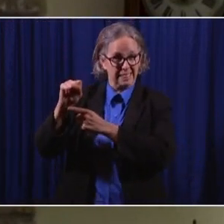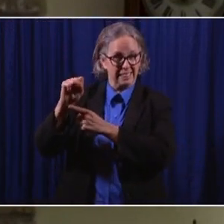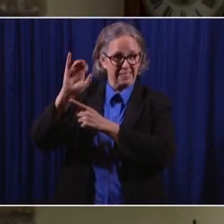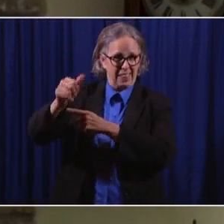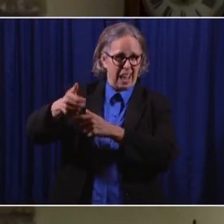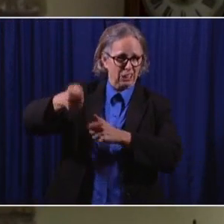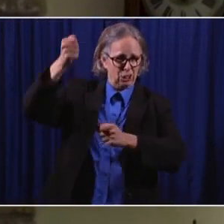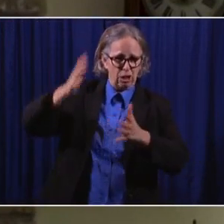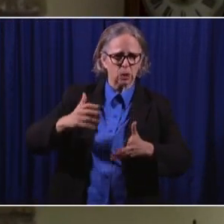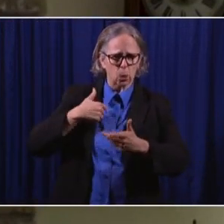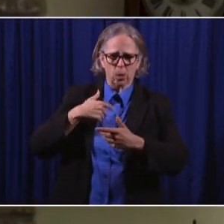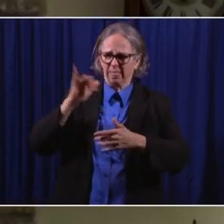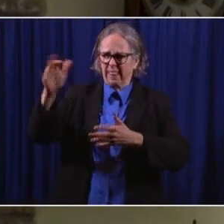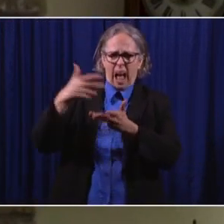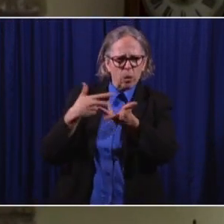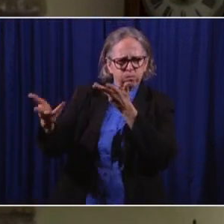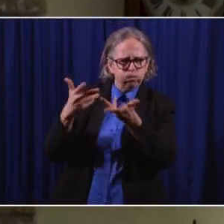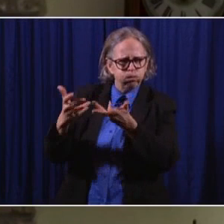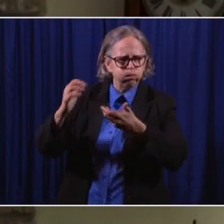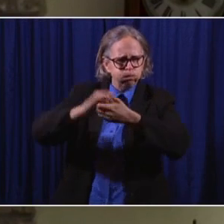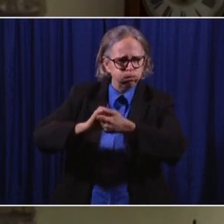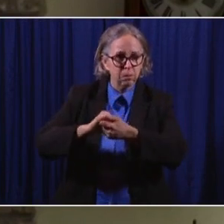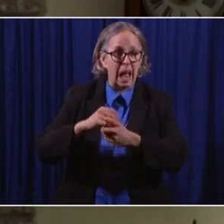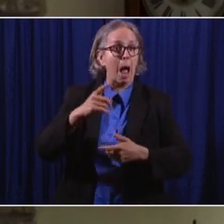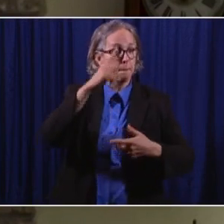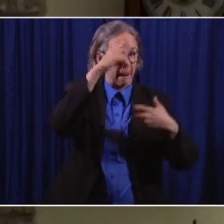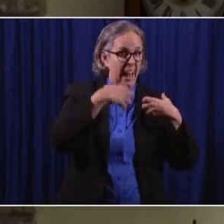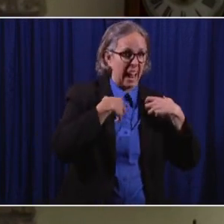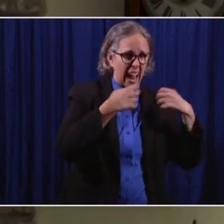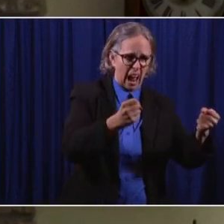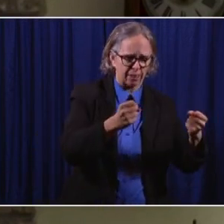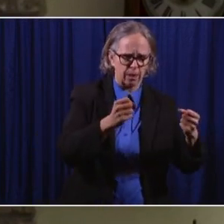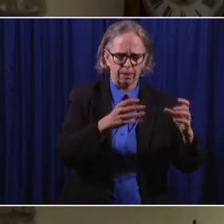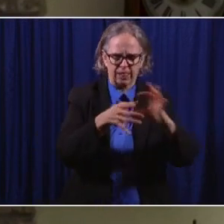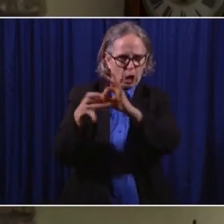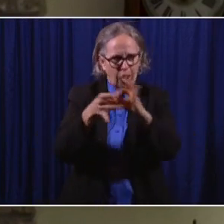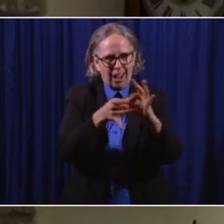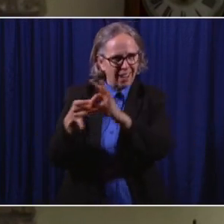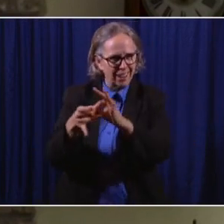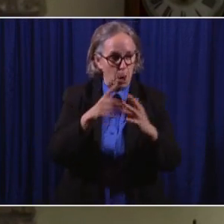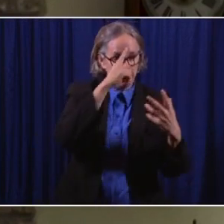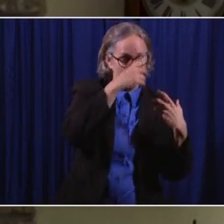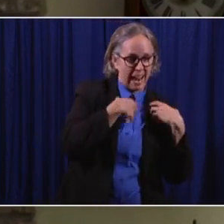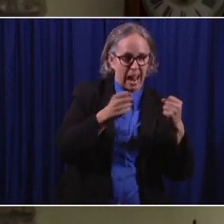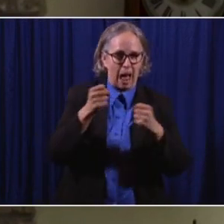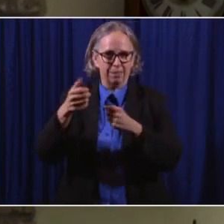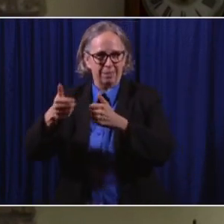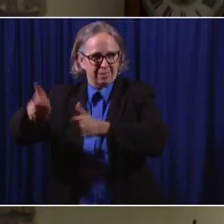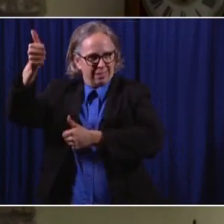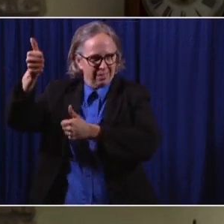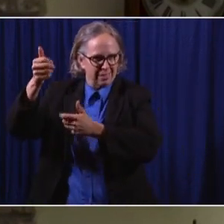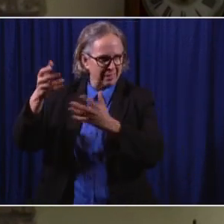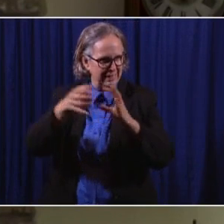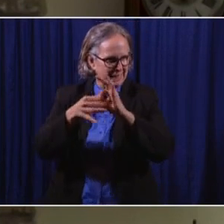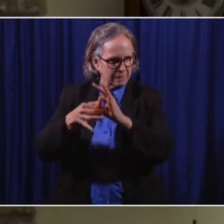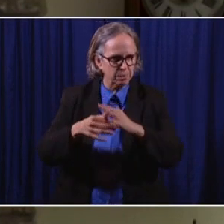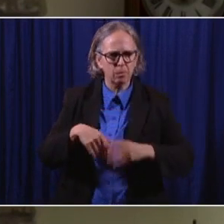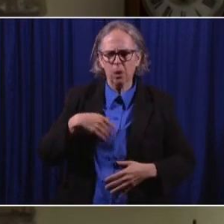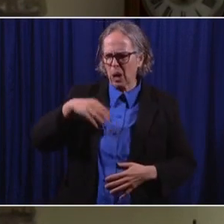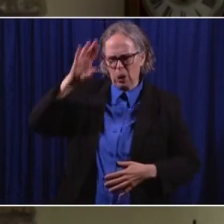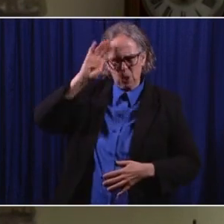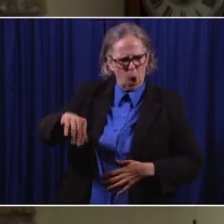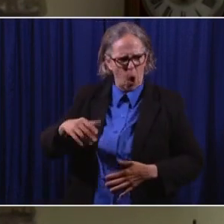those are connected. We know that there's been a lot of downsides to this